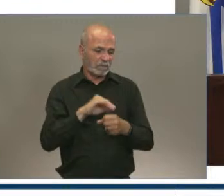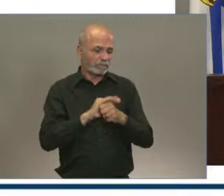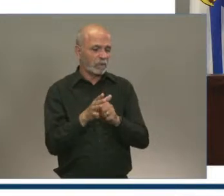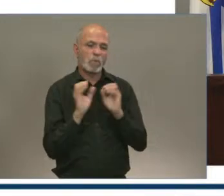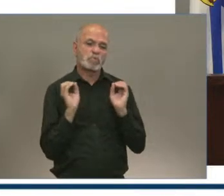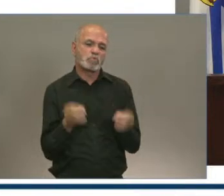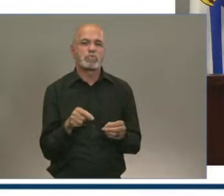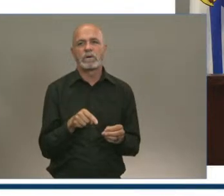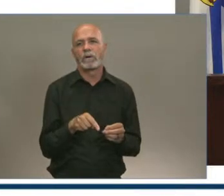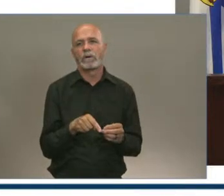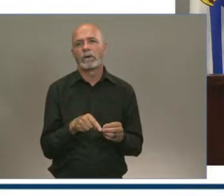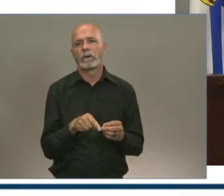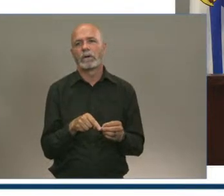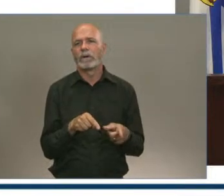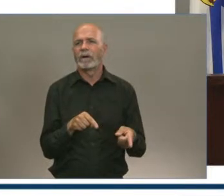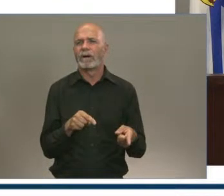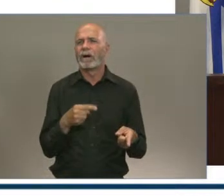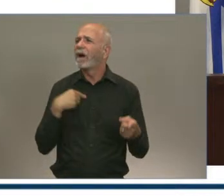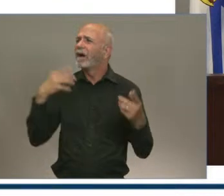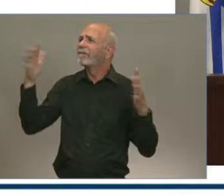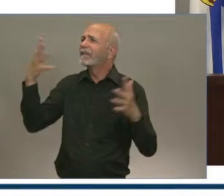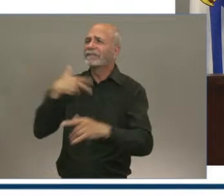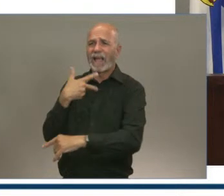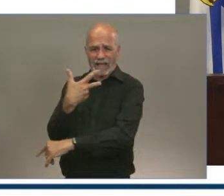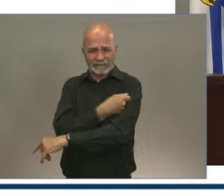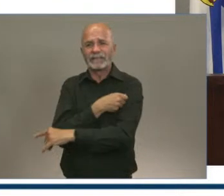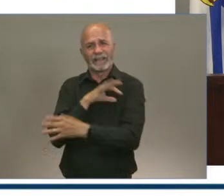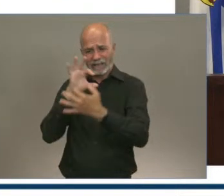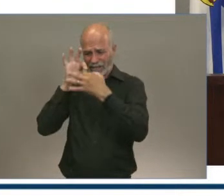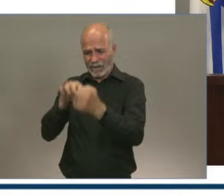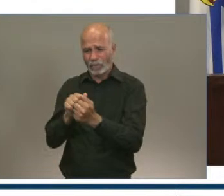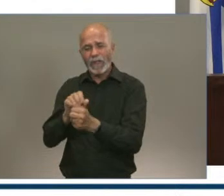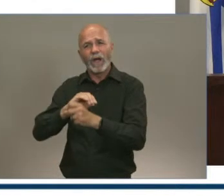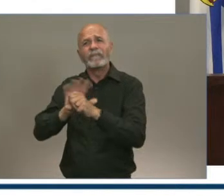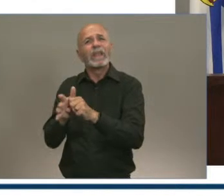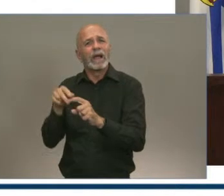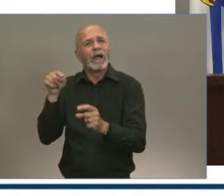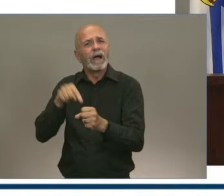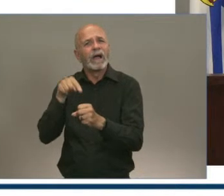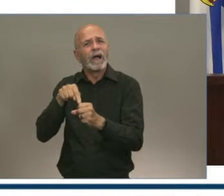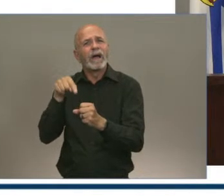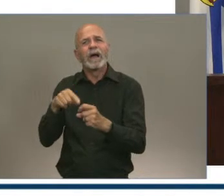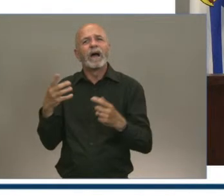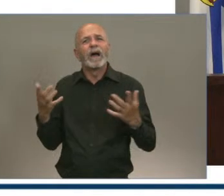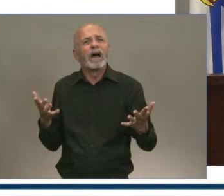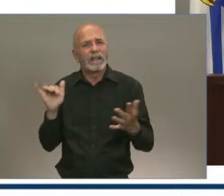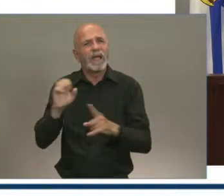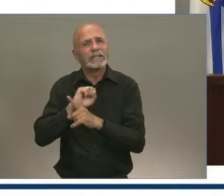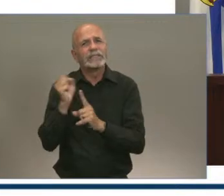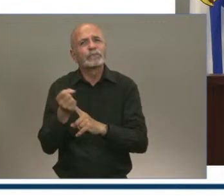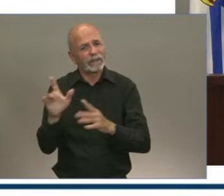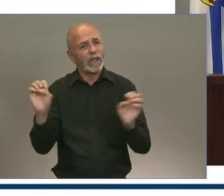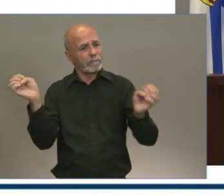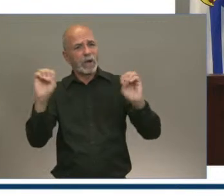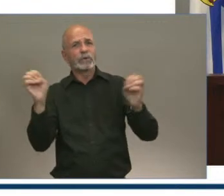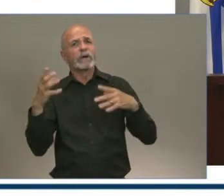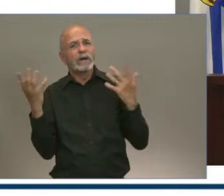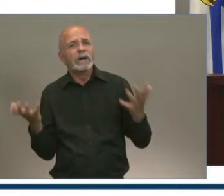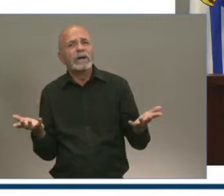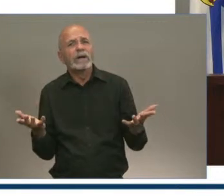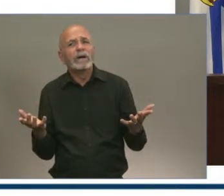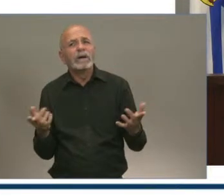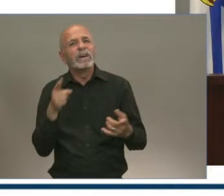COVID, wouldn't this qualify as a COVID-related emergency? What direction can you provide EHS about